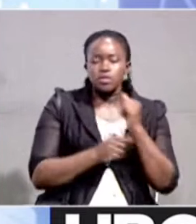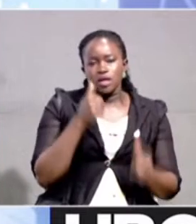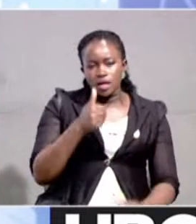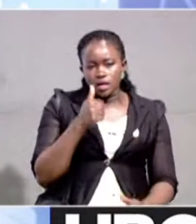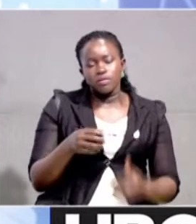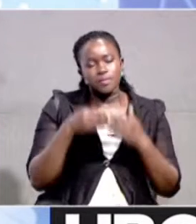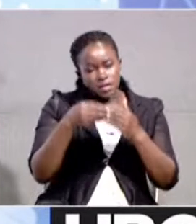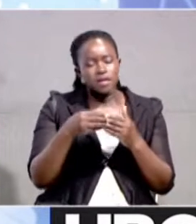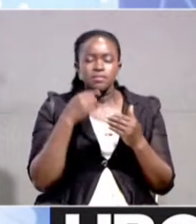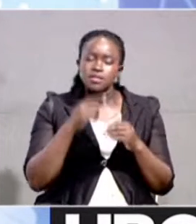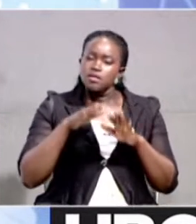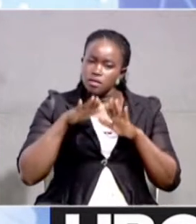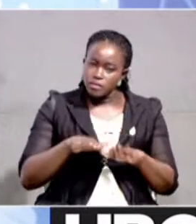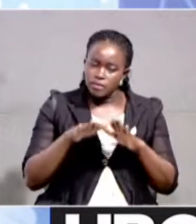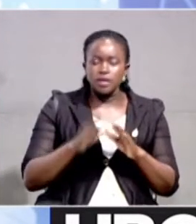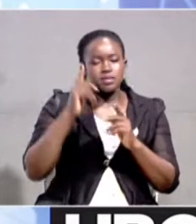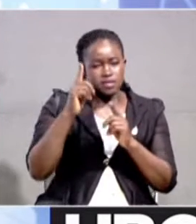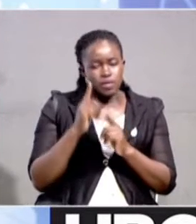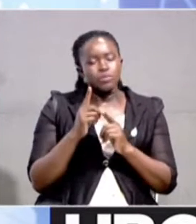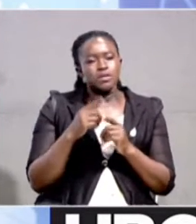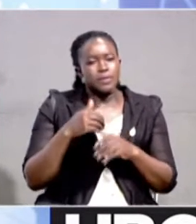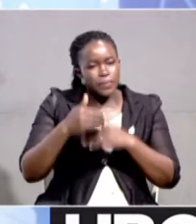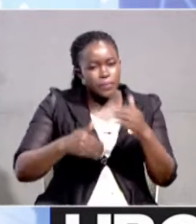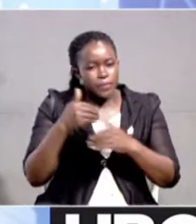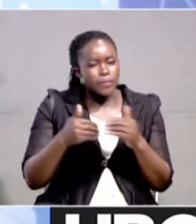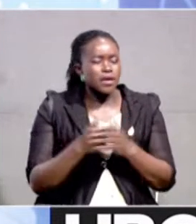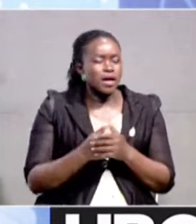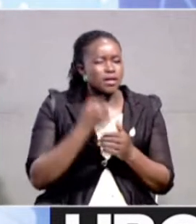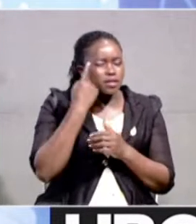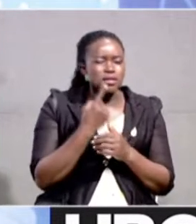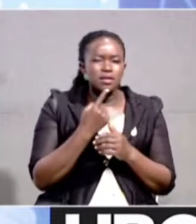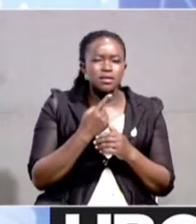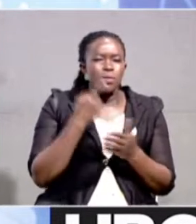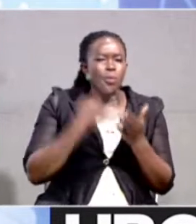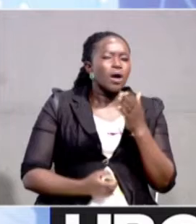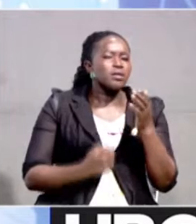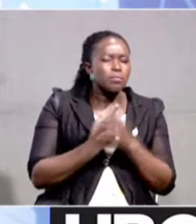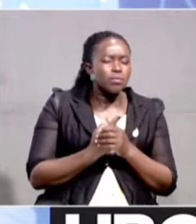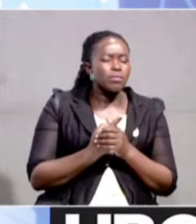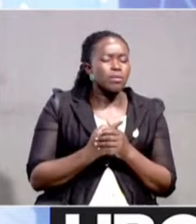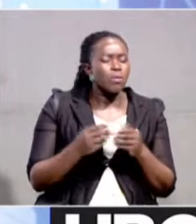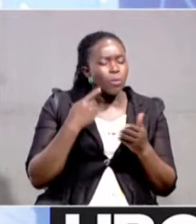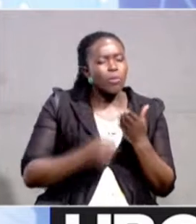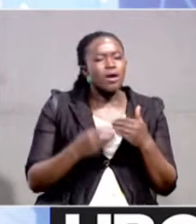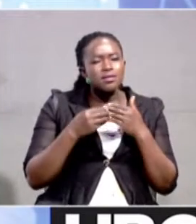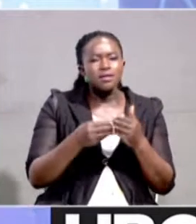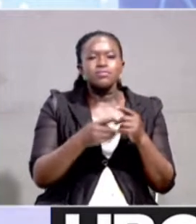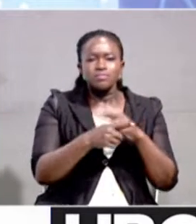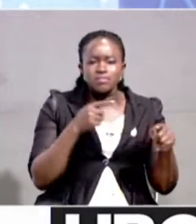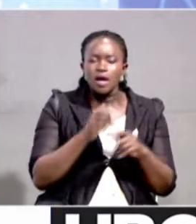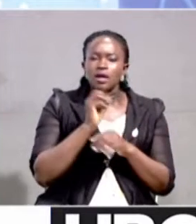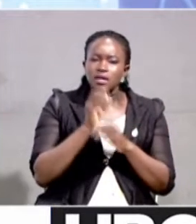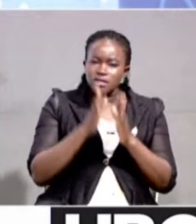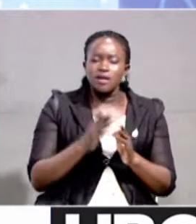Kampala District NRM leadership has called for calm as security expedites the cause of the brutal murder of Councillor